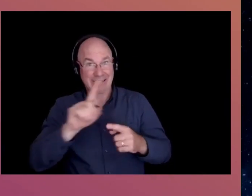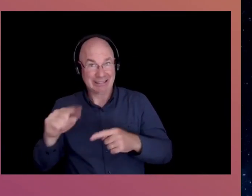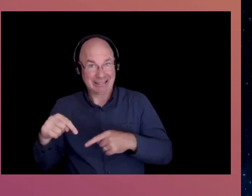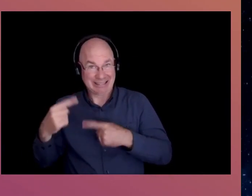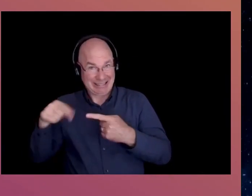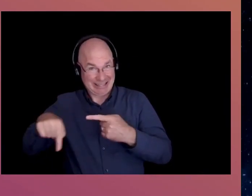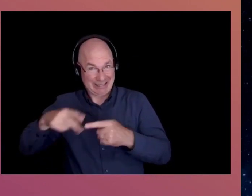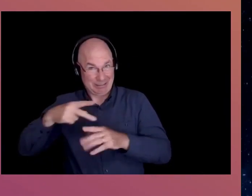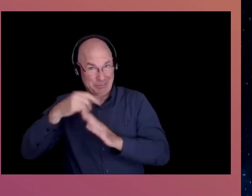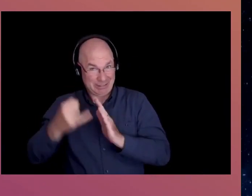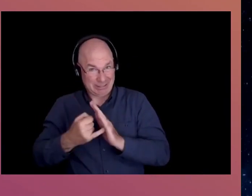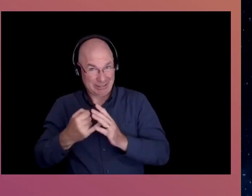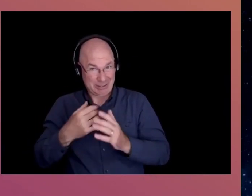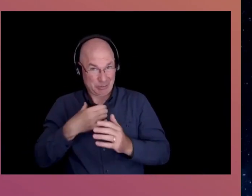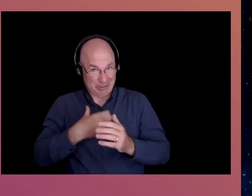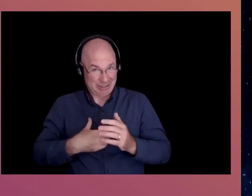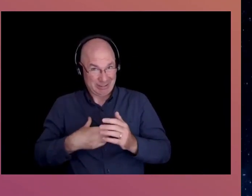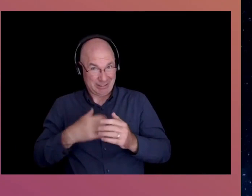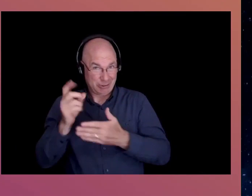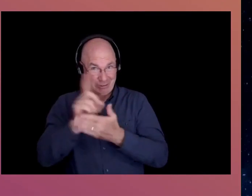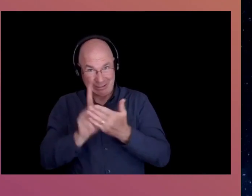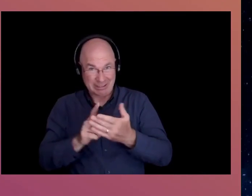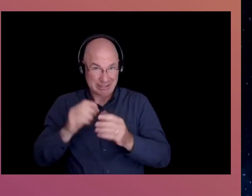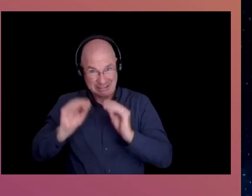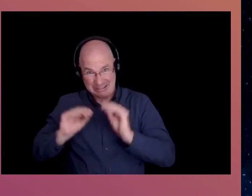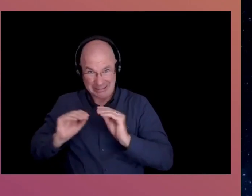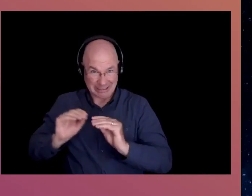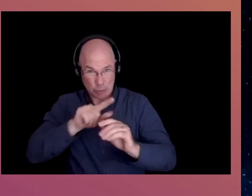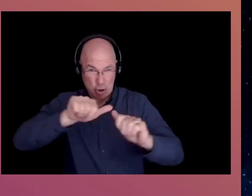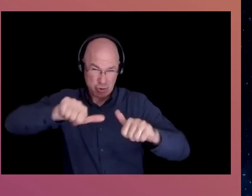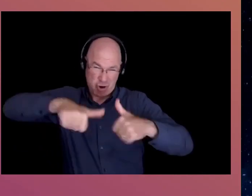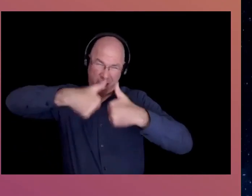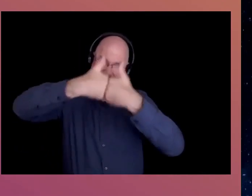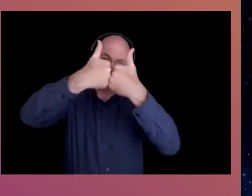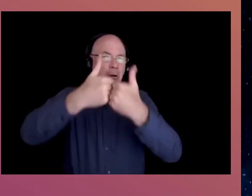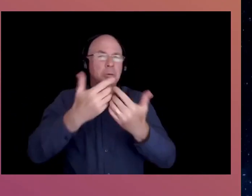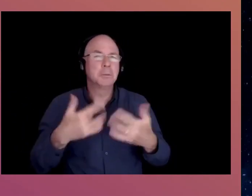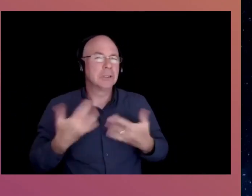when designing these prototypes, and how did you overcome them?